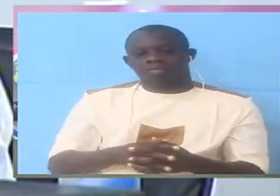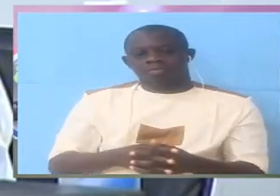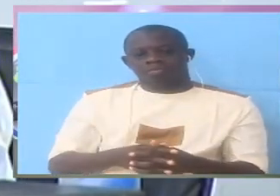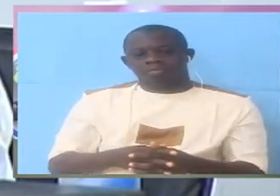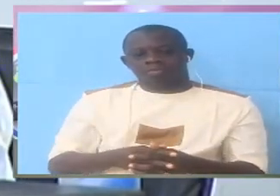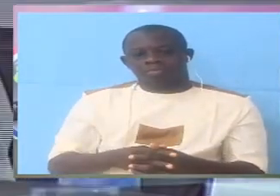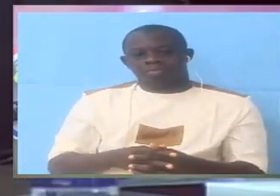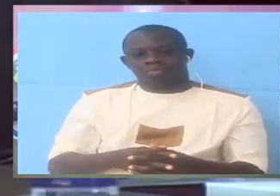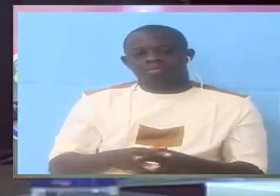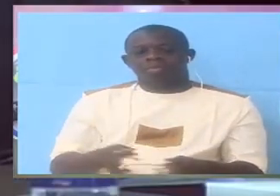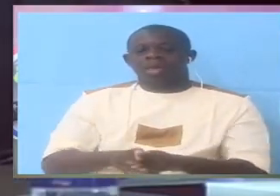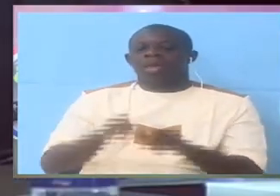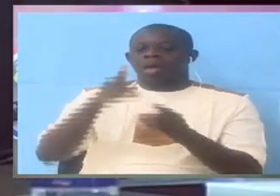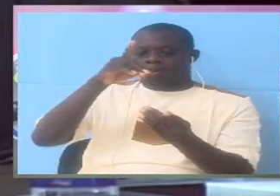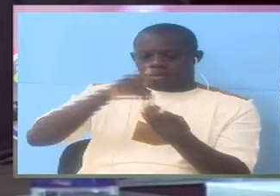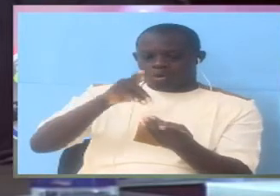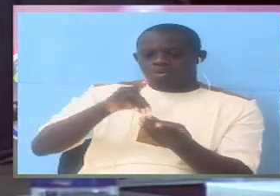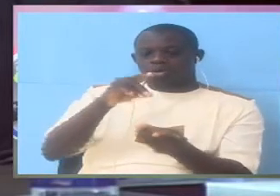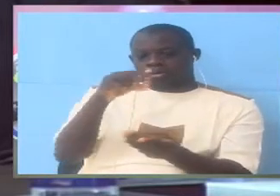No. Point three.